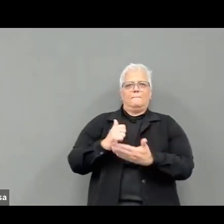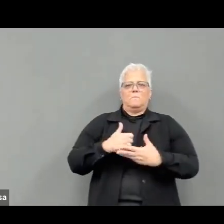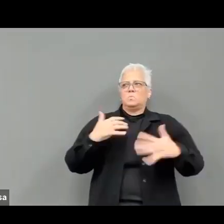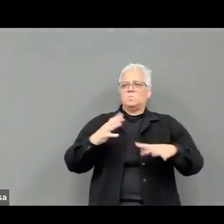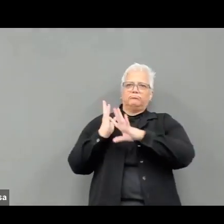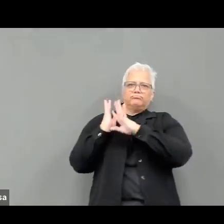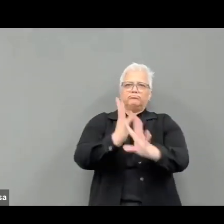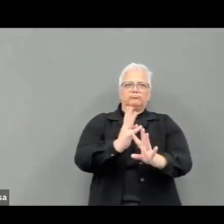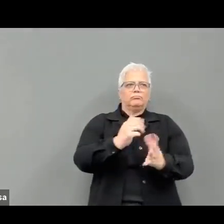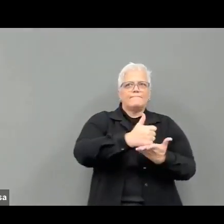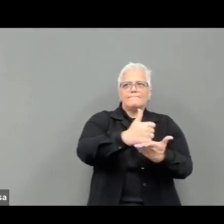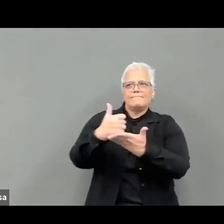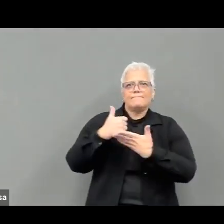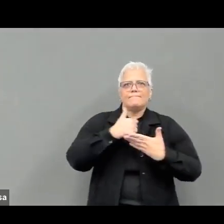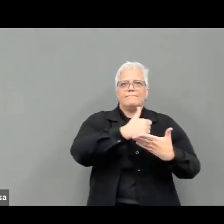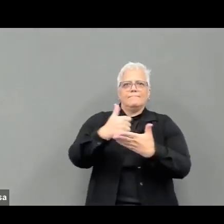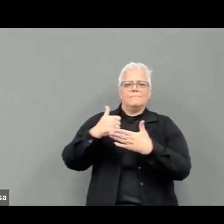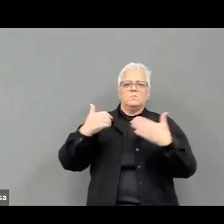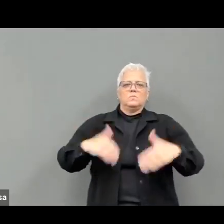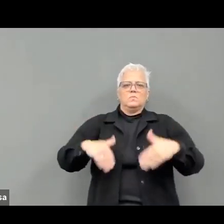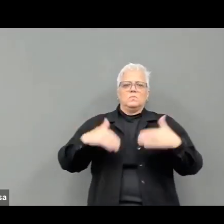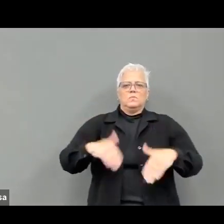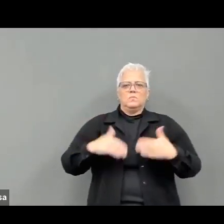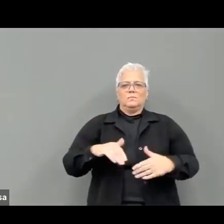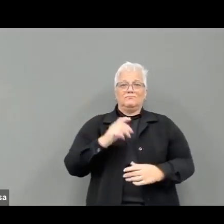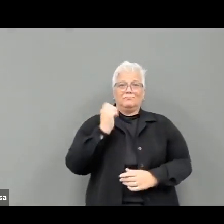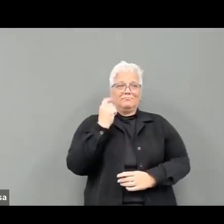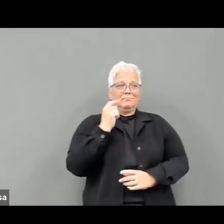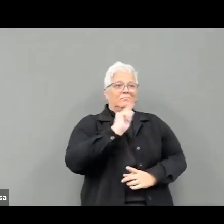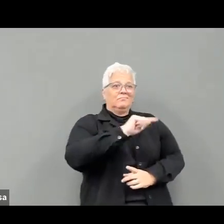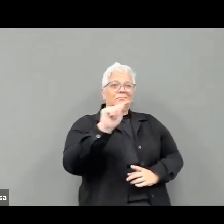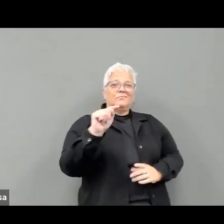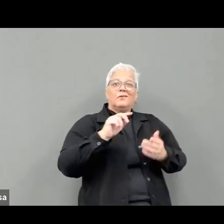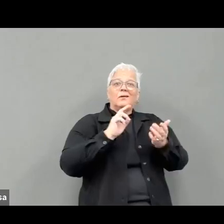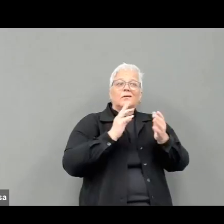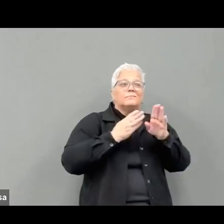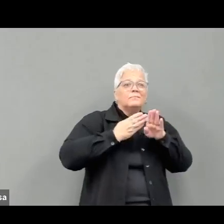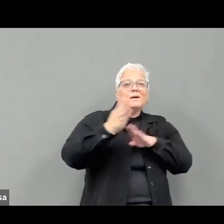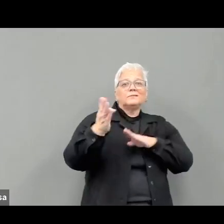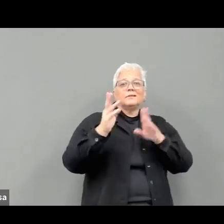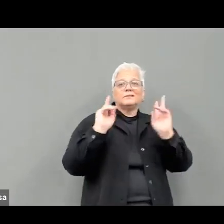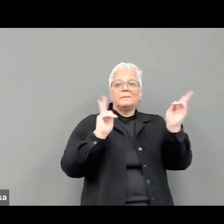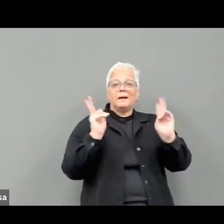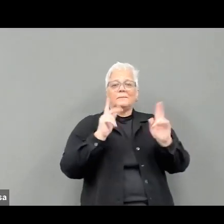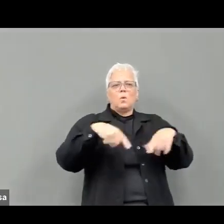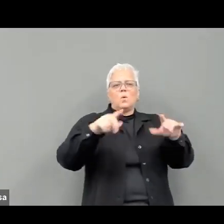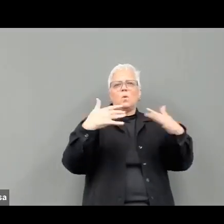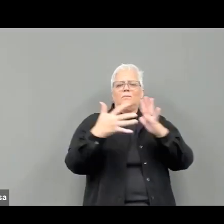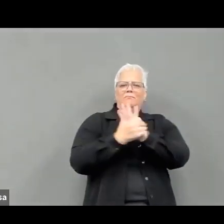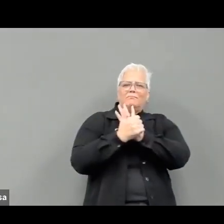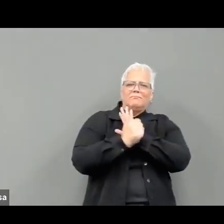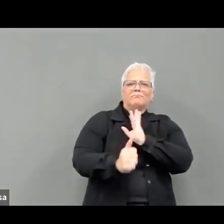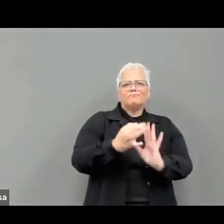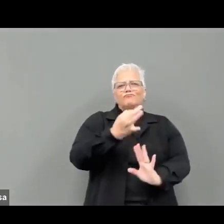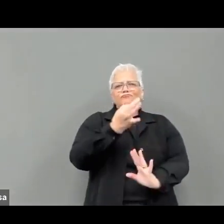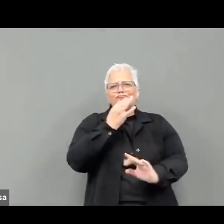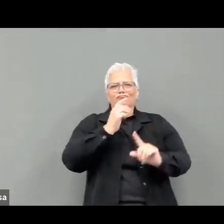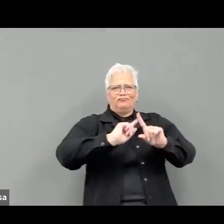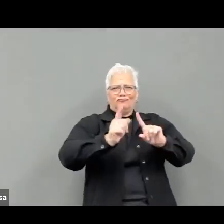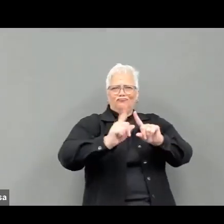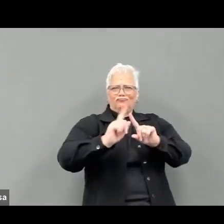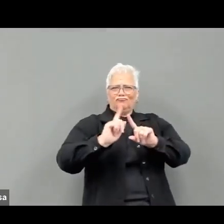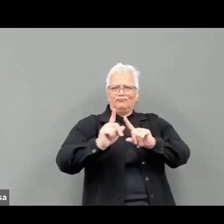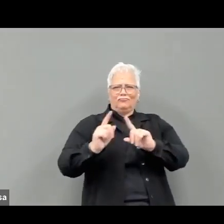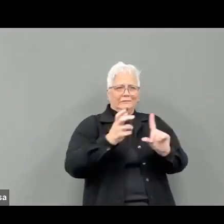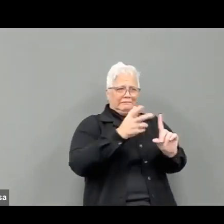each of them brings a unique skill set, and definitely Morton has been helping serve some of our